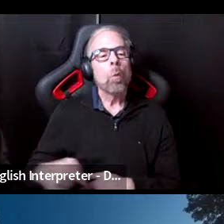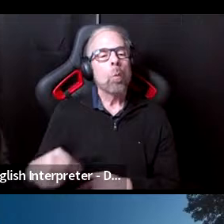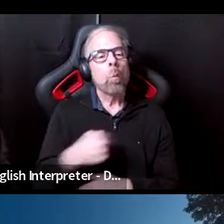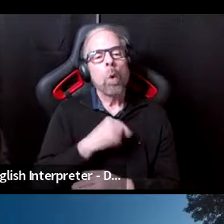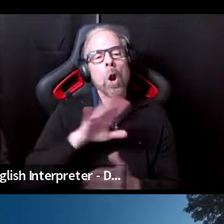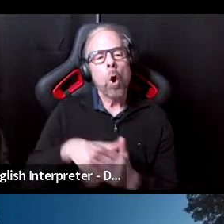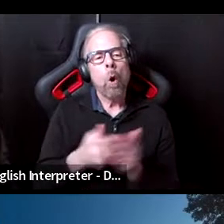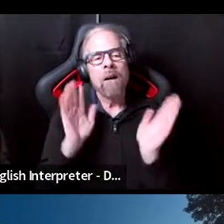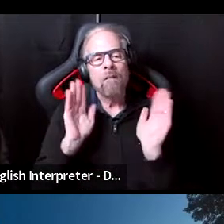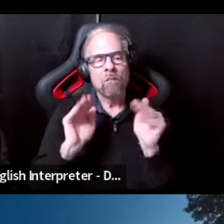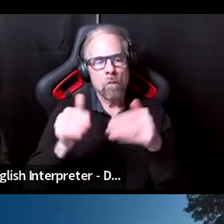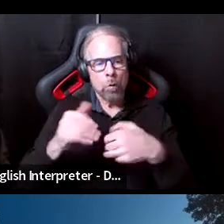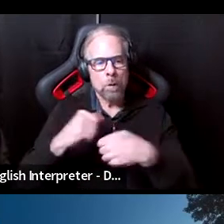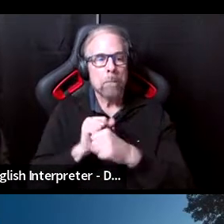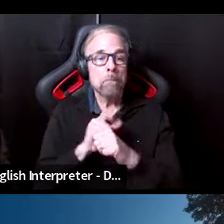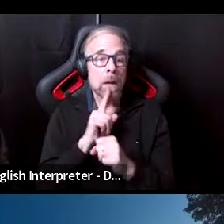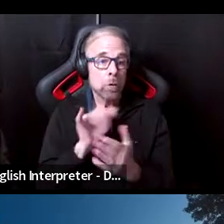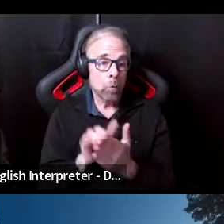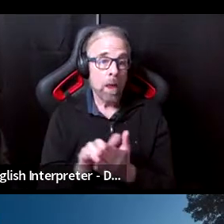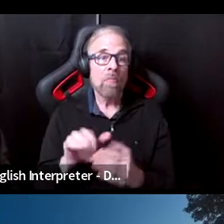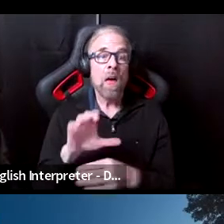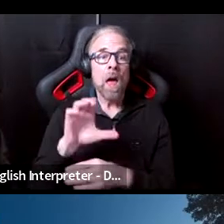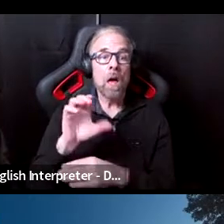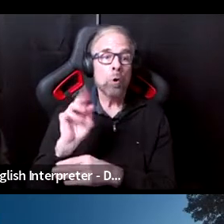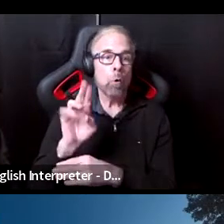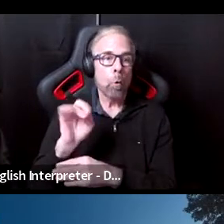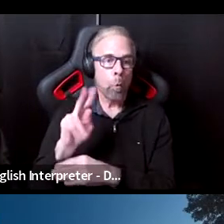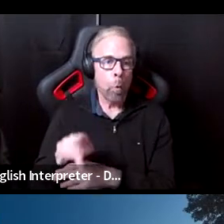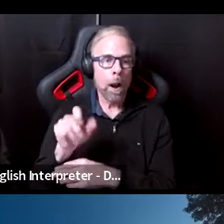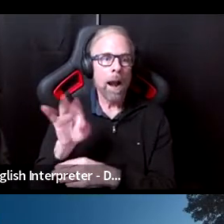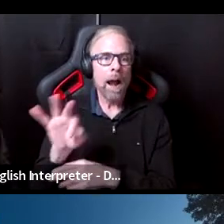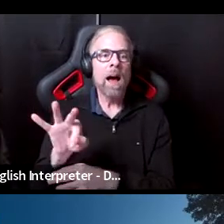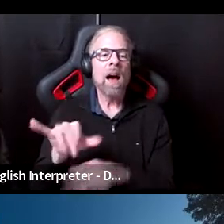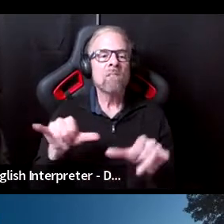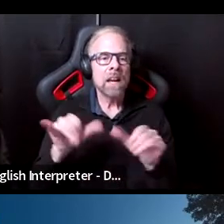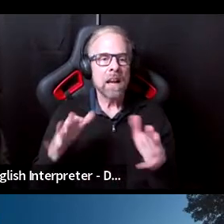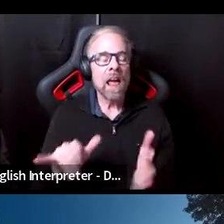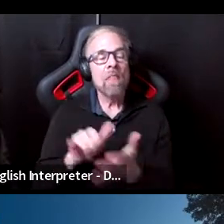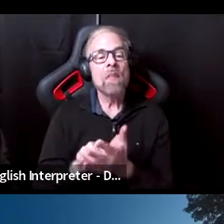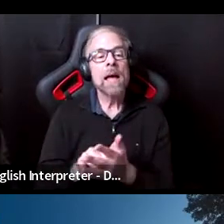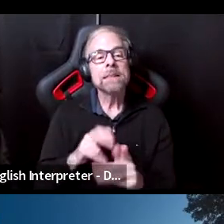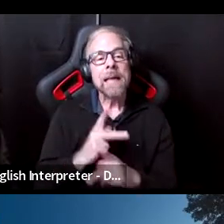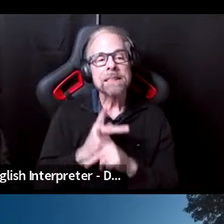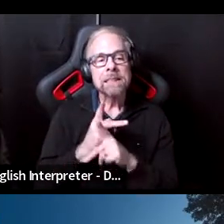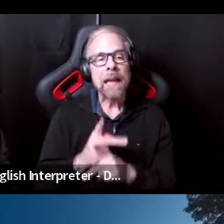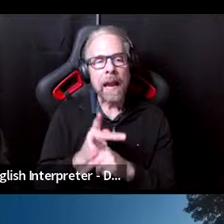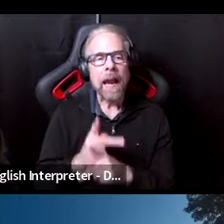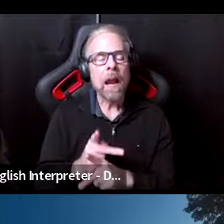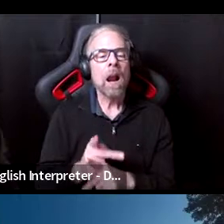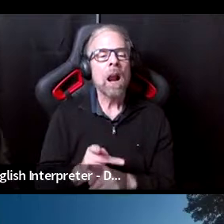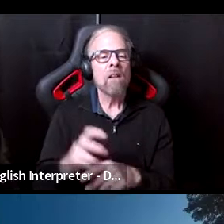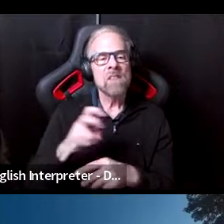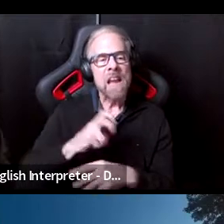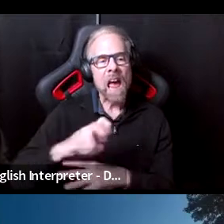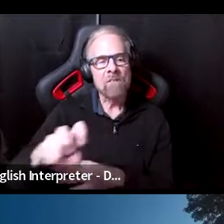to ensure that the Corps of Engineers, who maintains federal navigation through this area, is not impacted by the